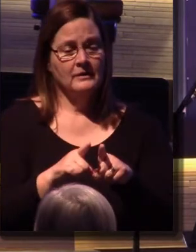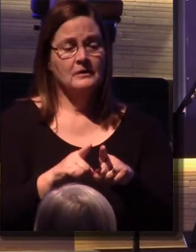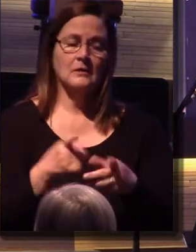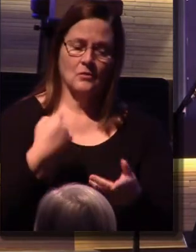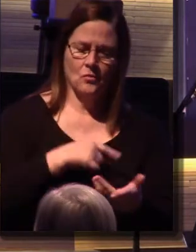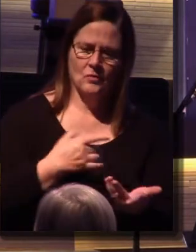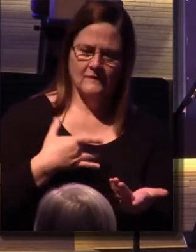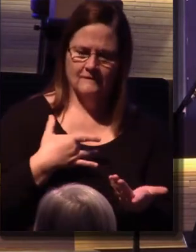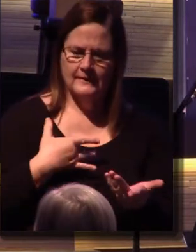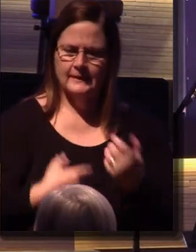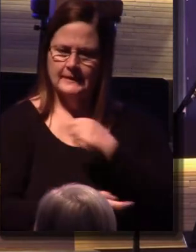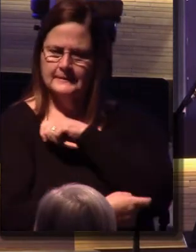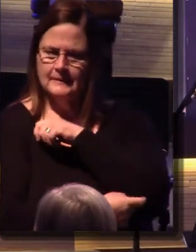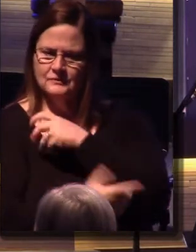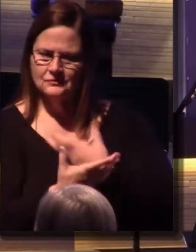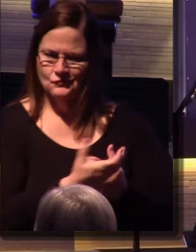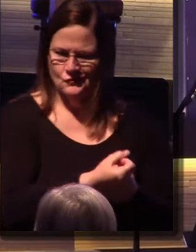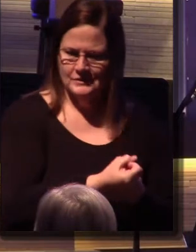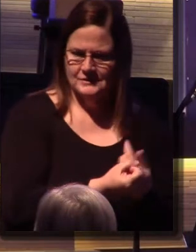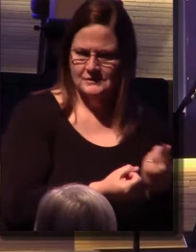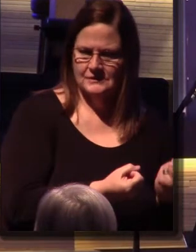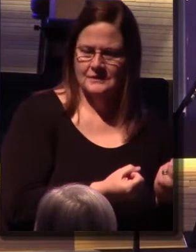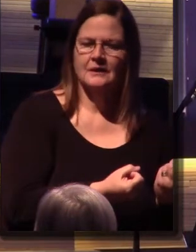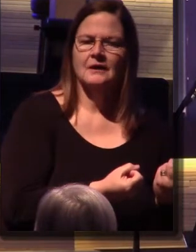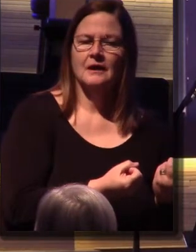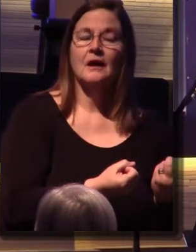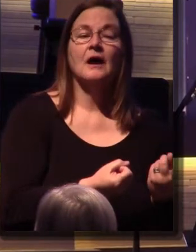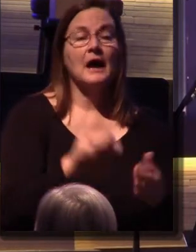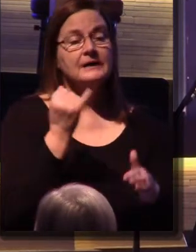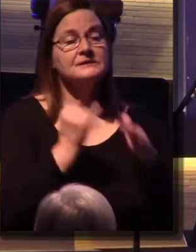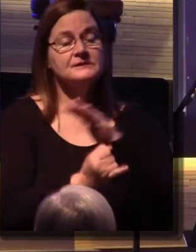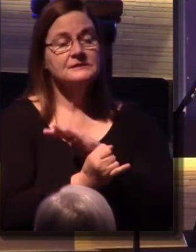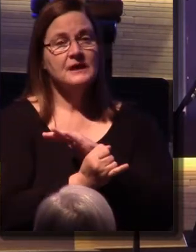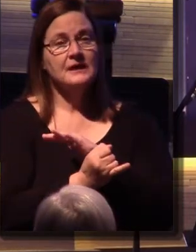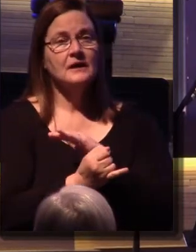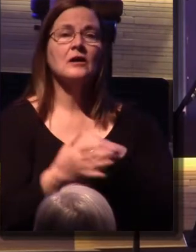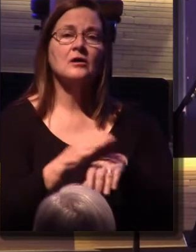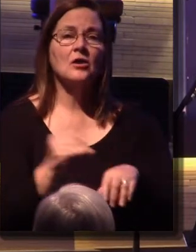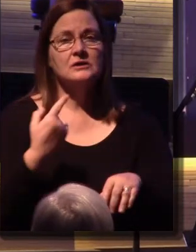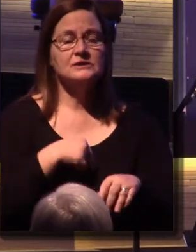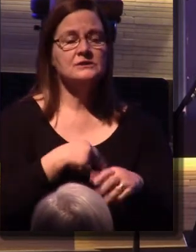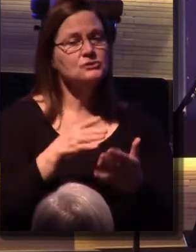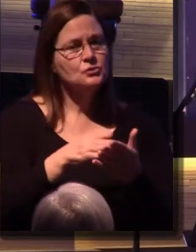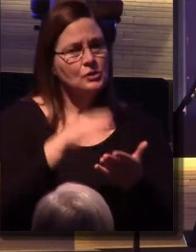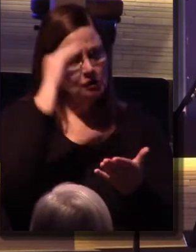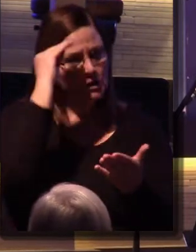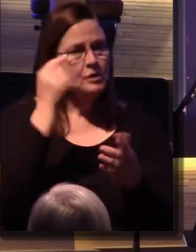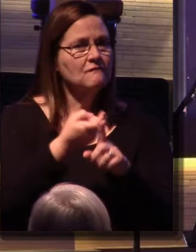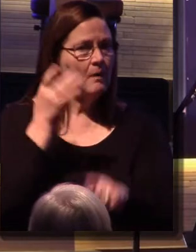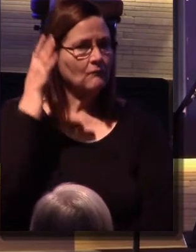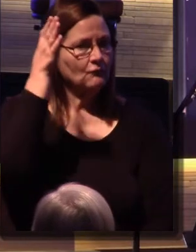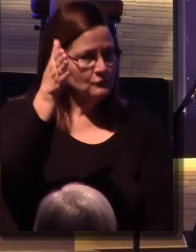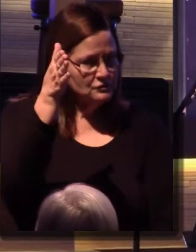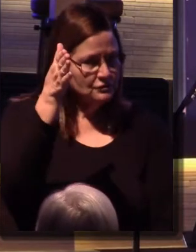trust something or someone other than God, Isaiah calls us to learn from the future. To learn